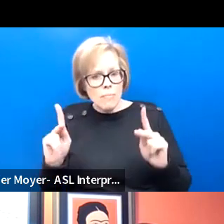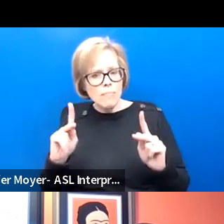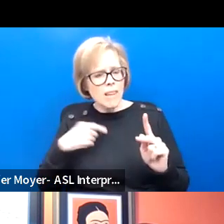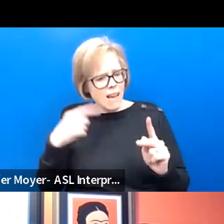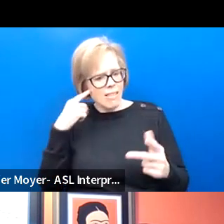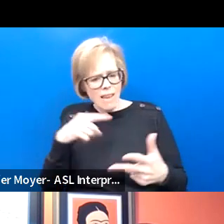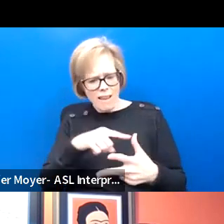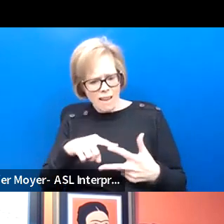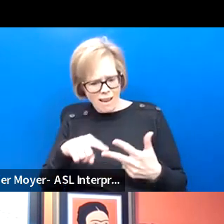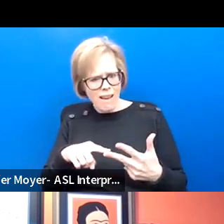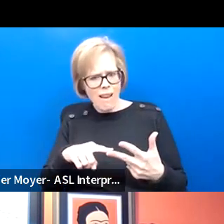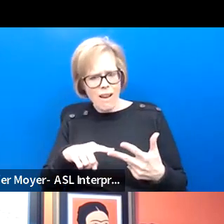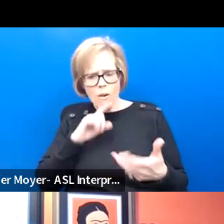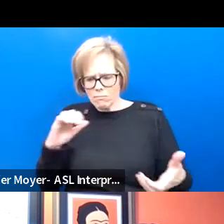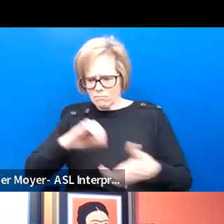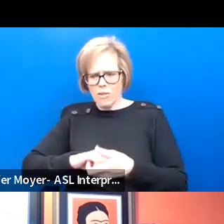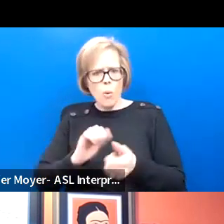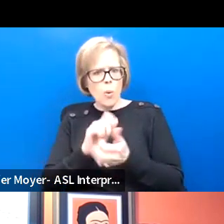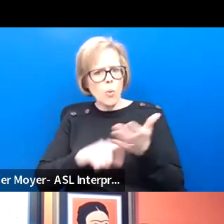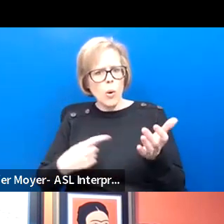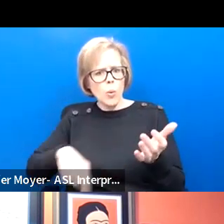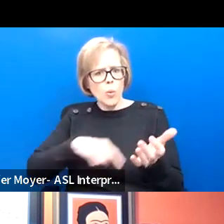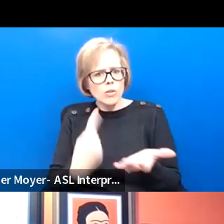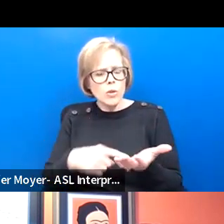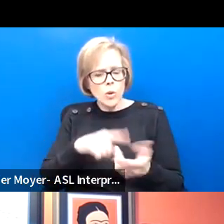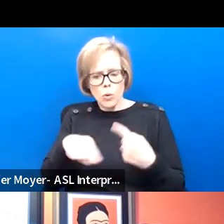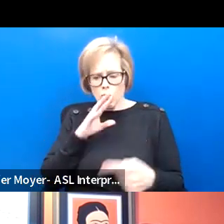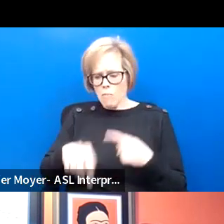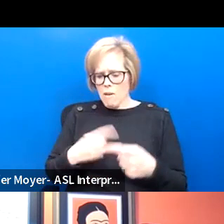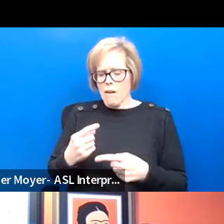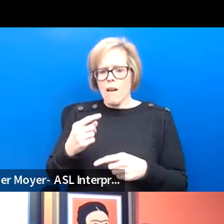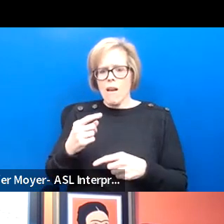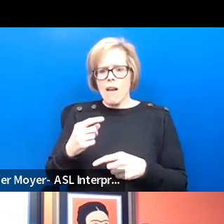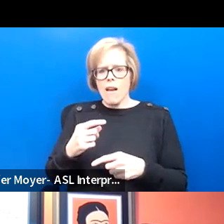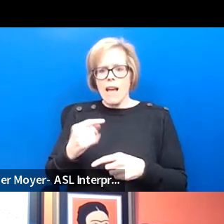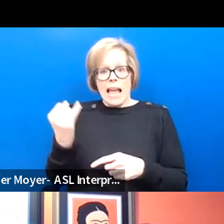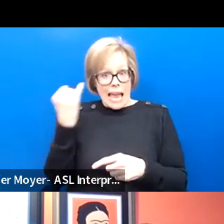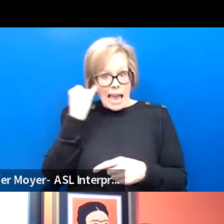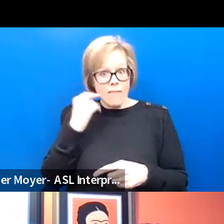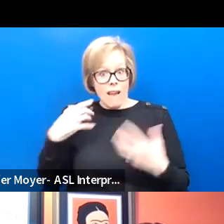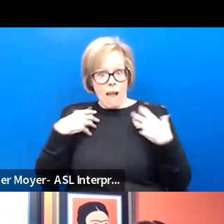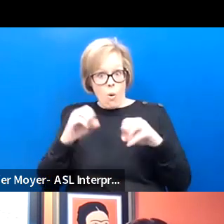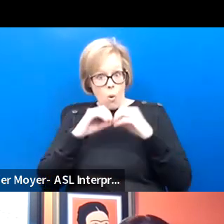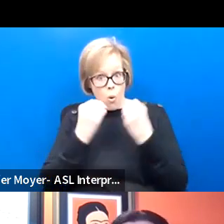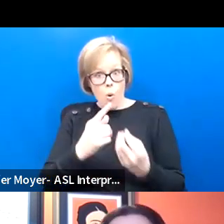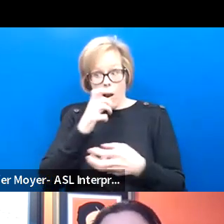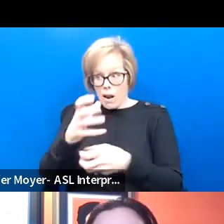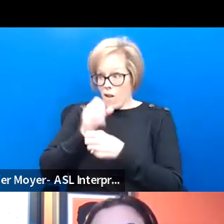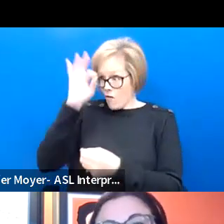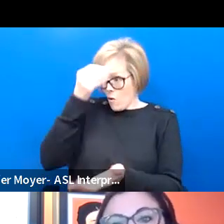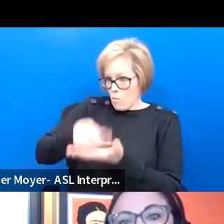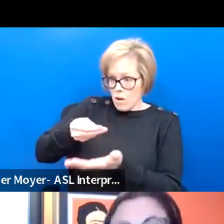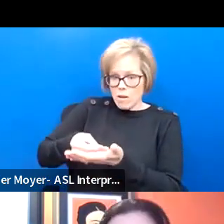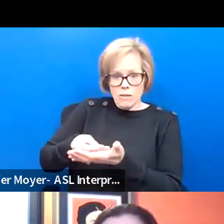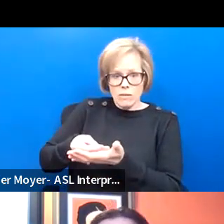those work really close in tandem with what we're talking about when we're talking about if it's a health organization that receives federal financial